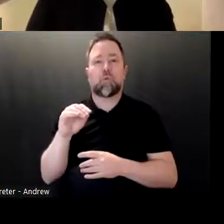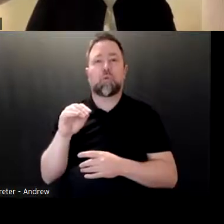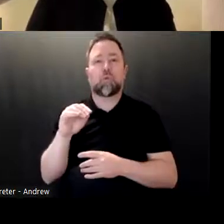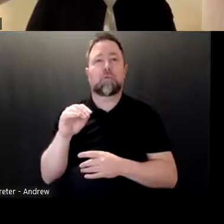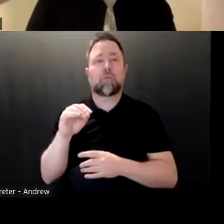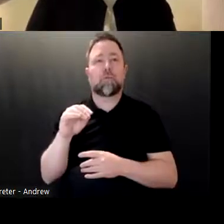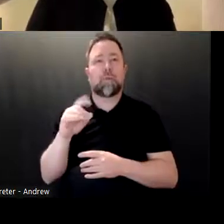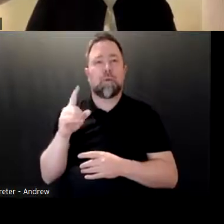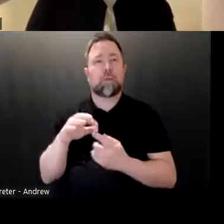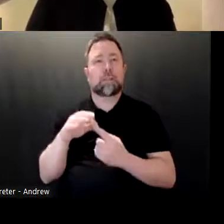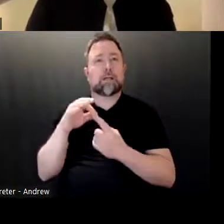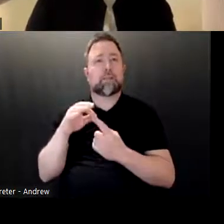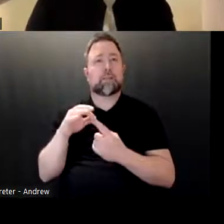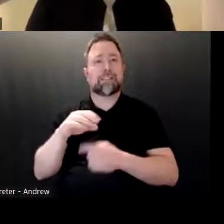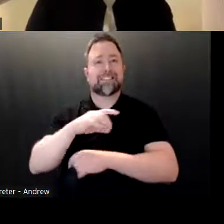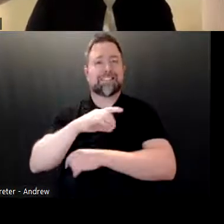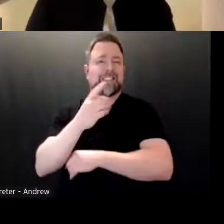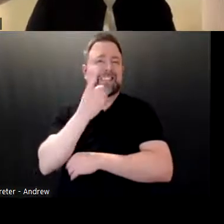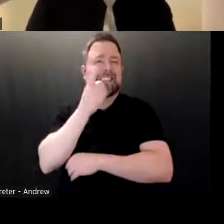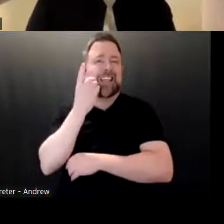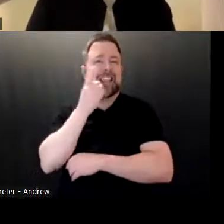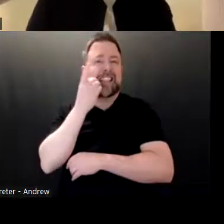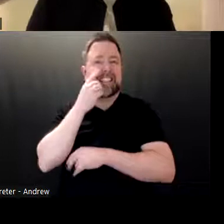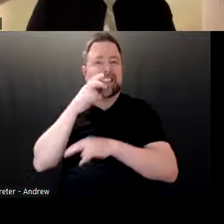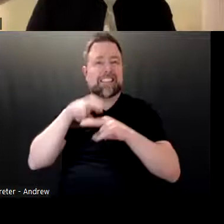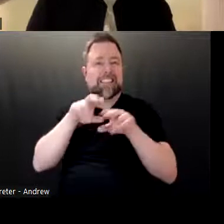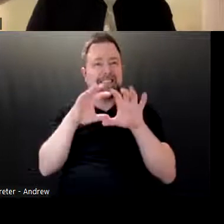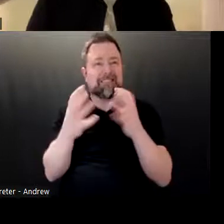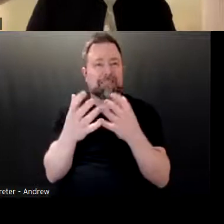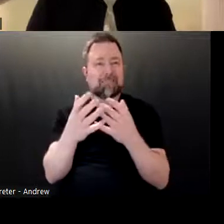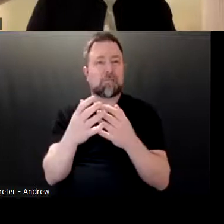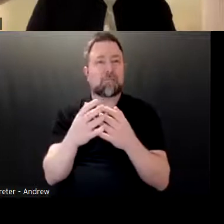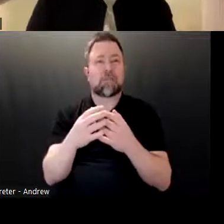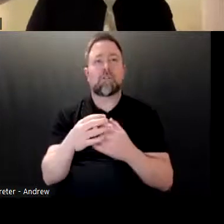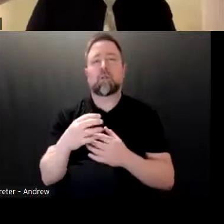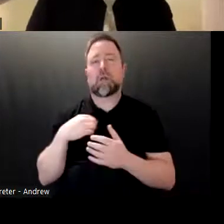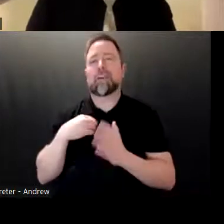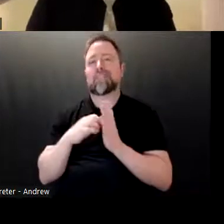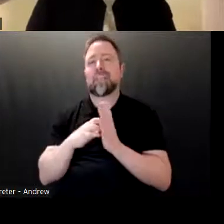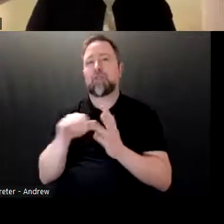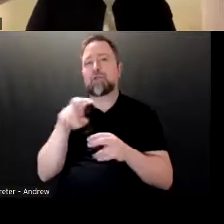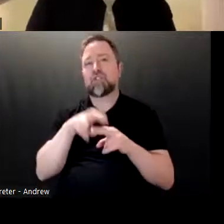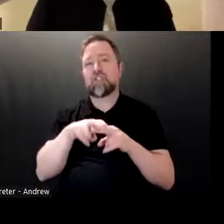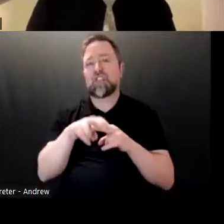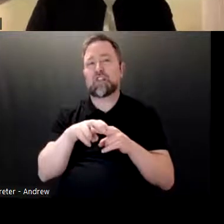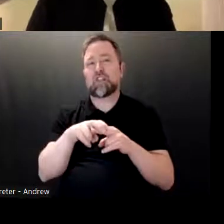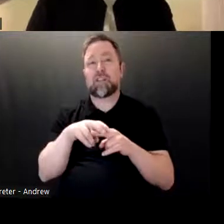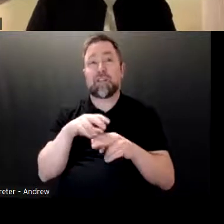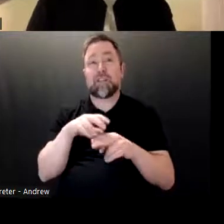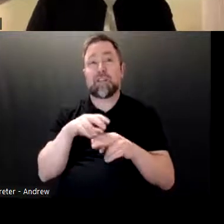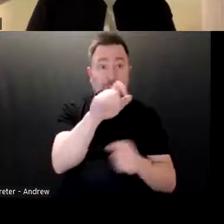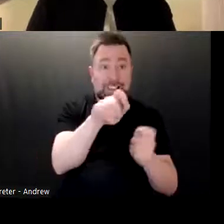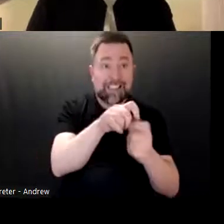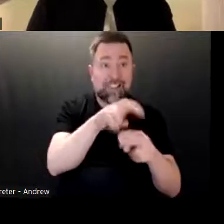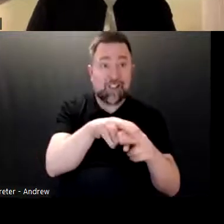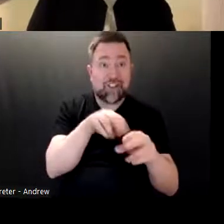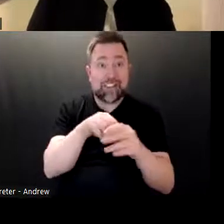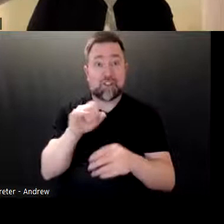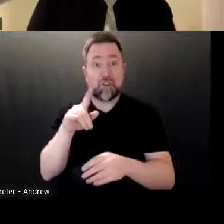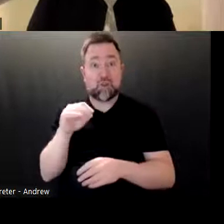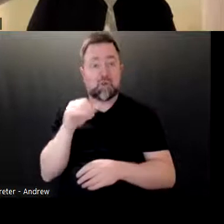The room that I'm showing is called the Pennsylvania Hill House. He designed it in collaboration with architect George Howe, and